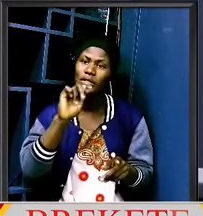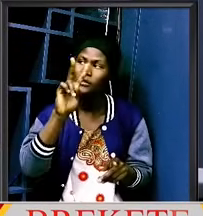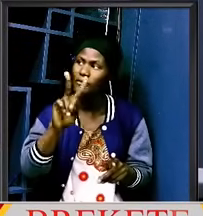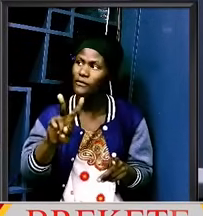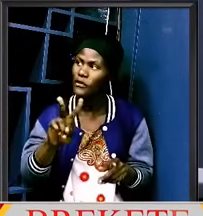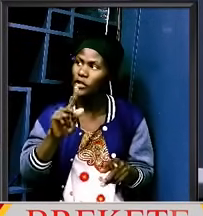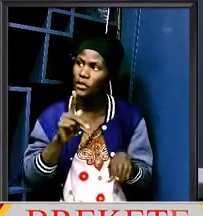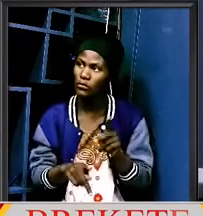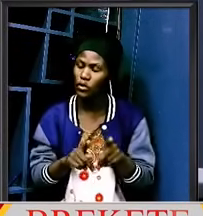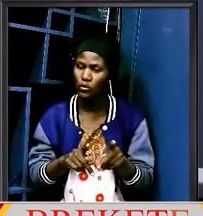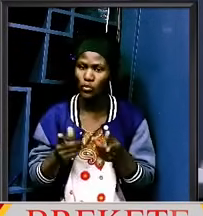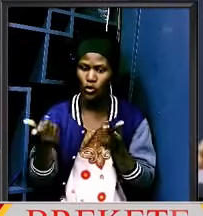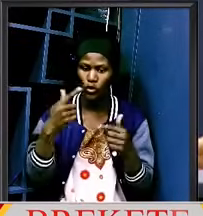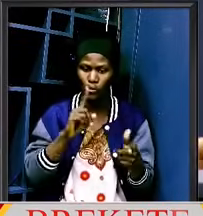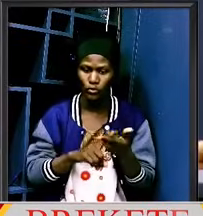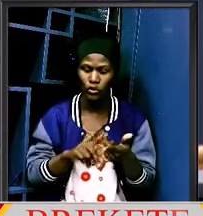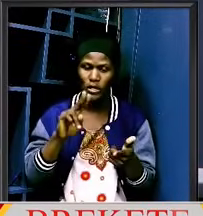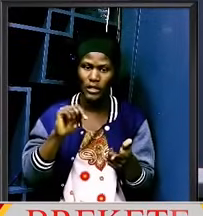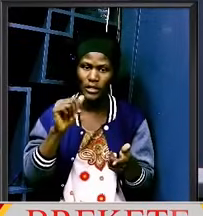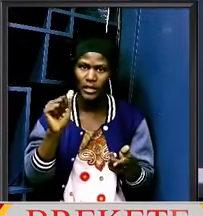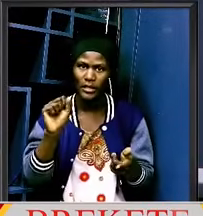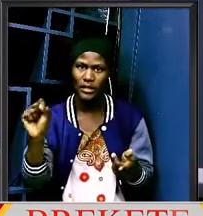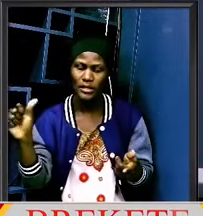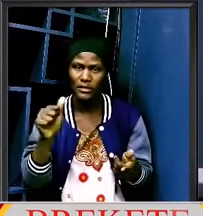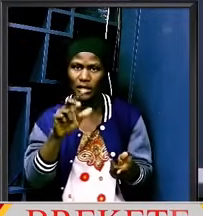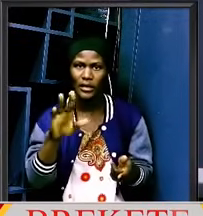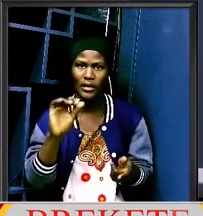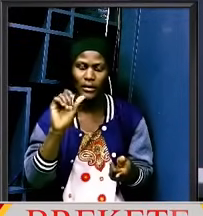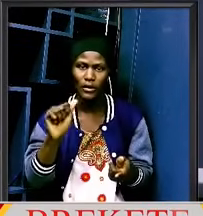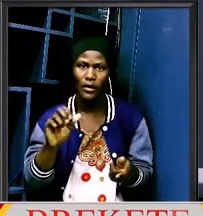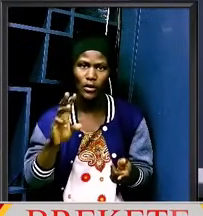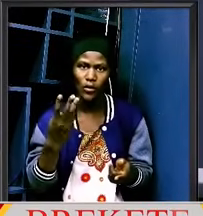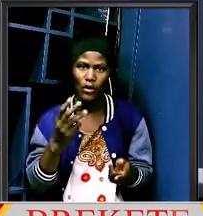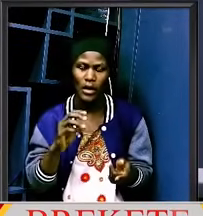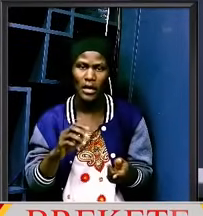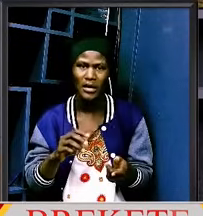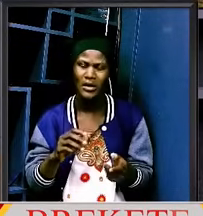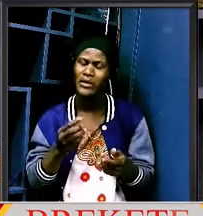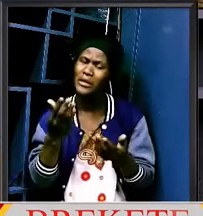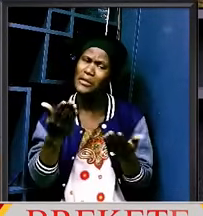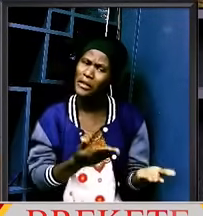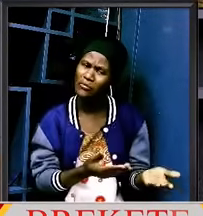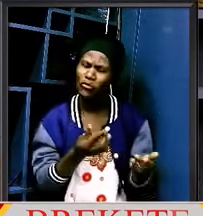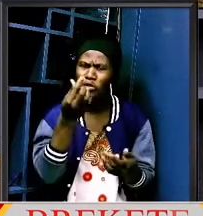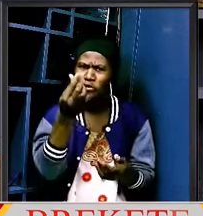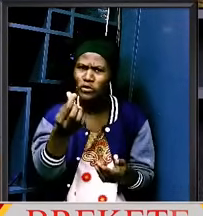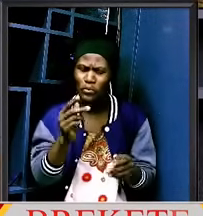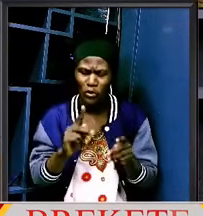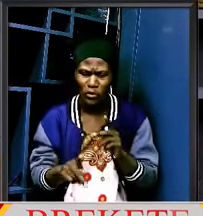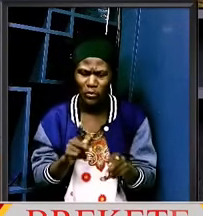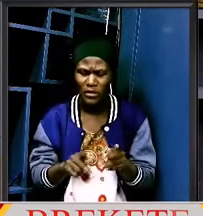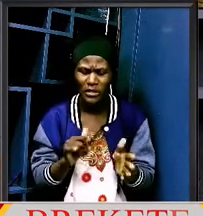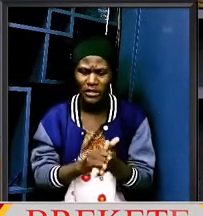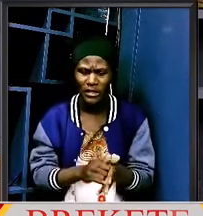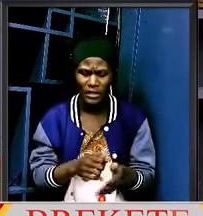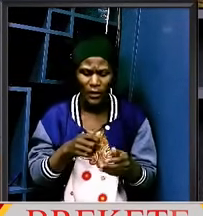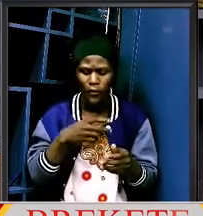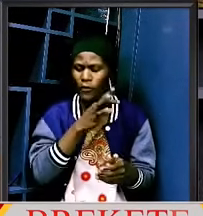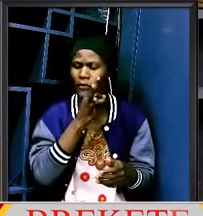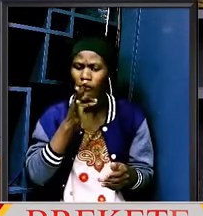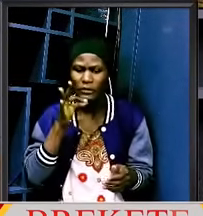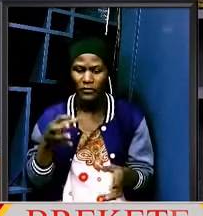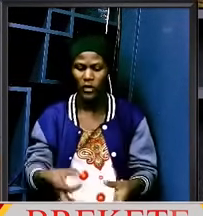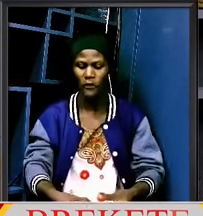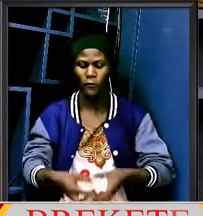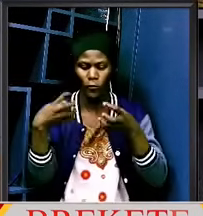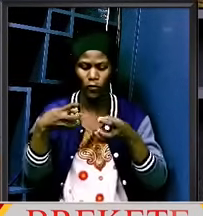community. From give me small place, make I farm, they don't take over the community. Now they are fighting